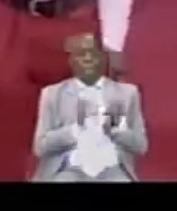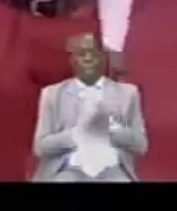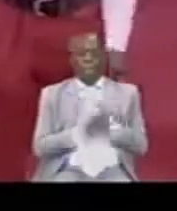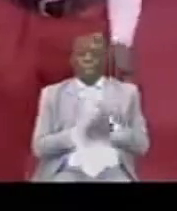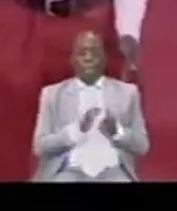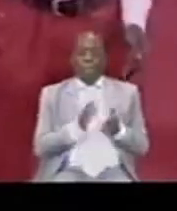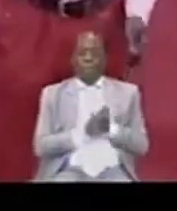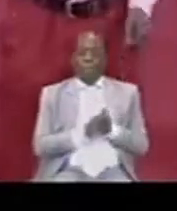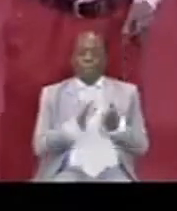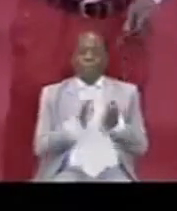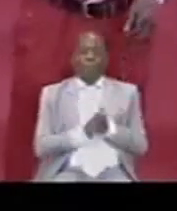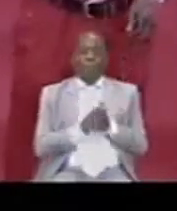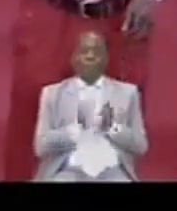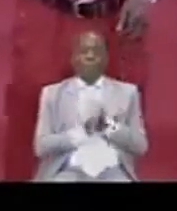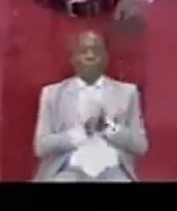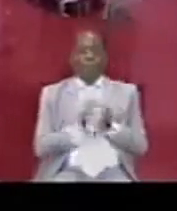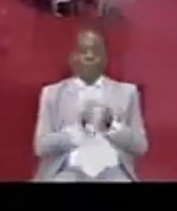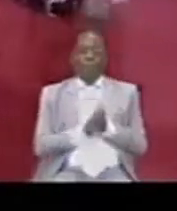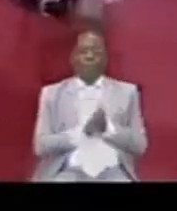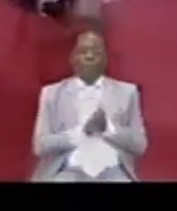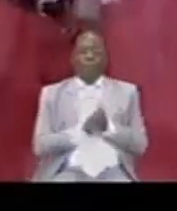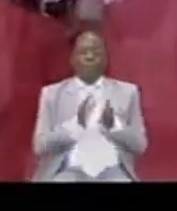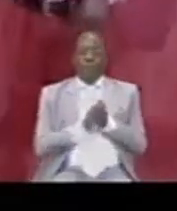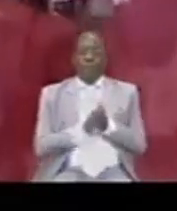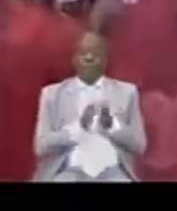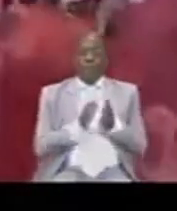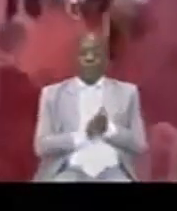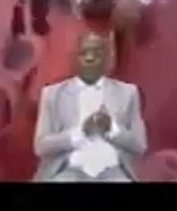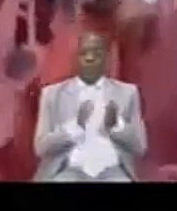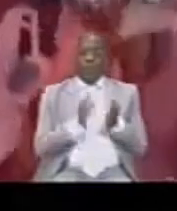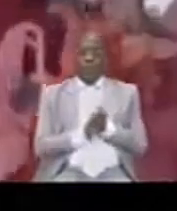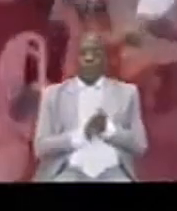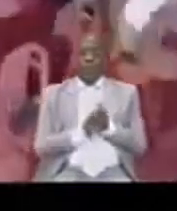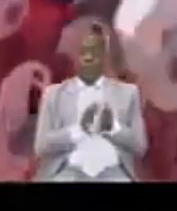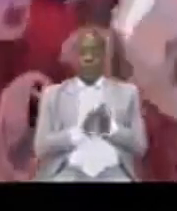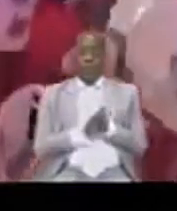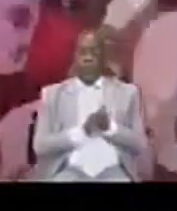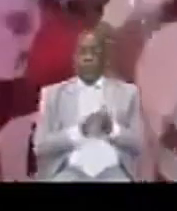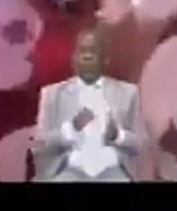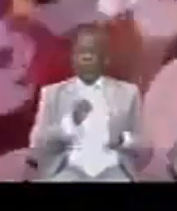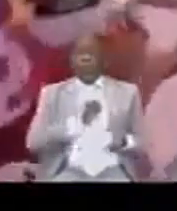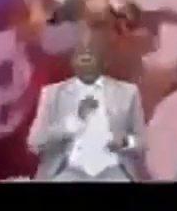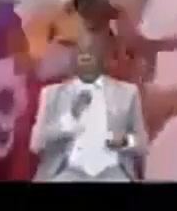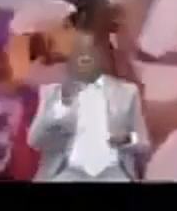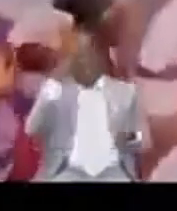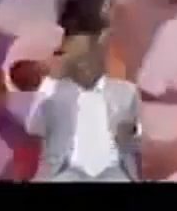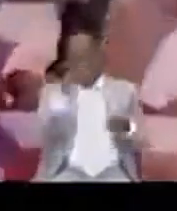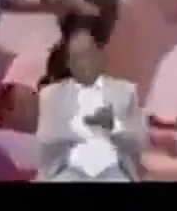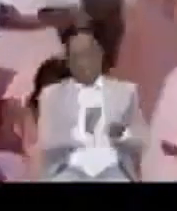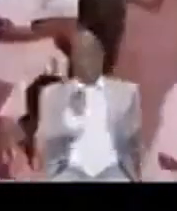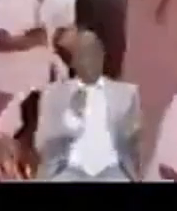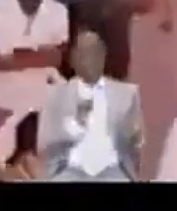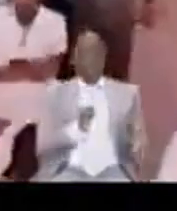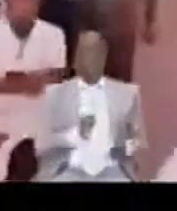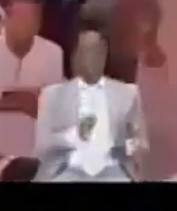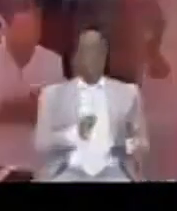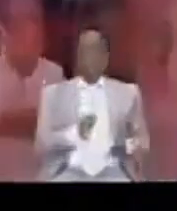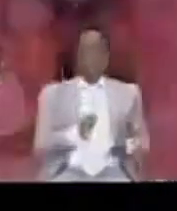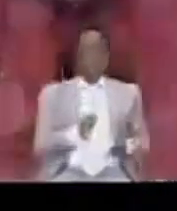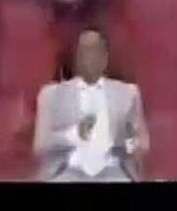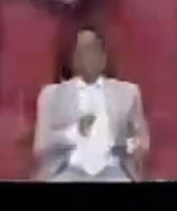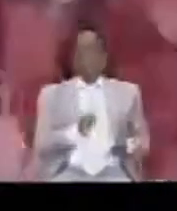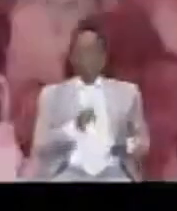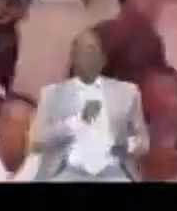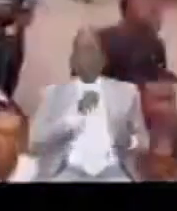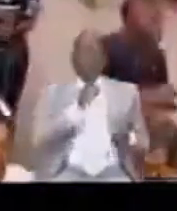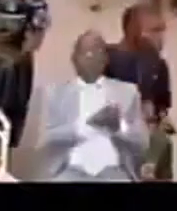my soul. His blood covered my sin. I believe. Do you believe?